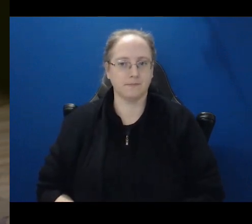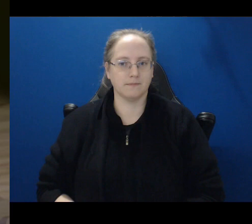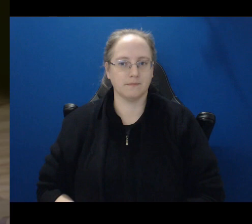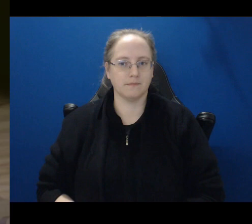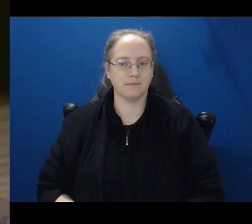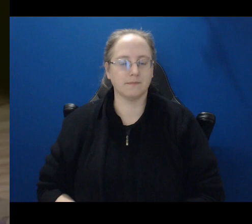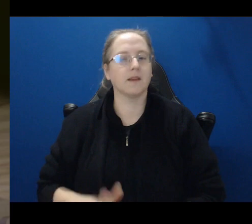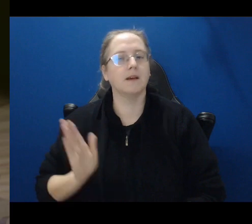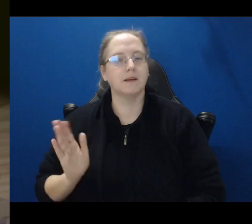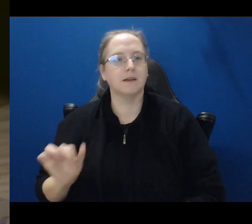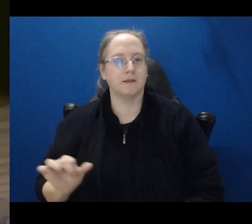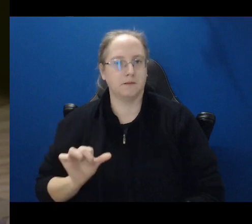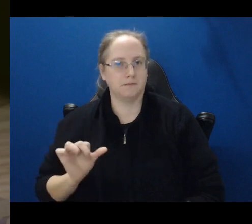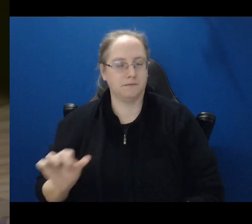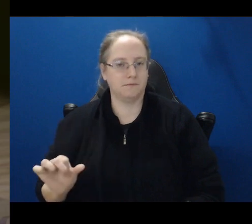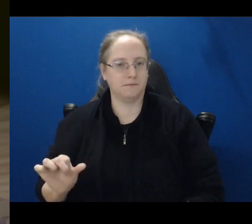I guess